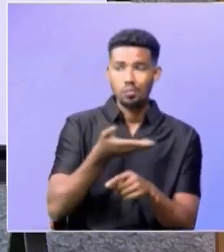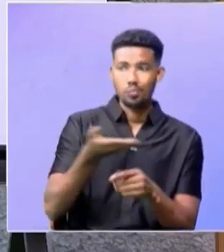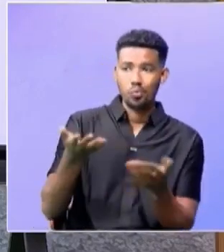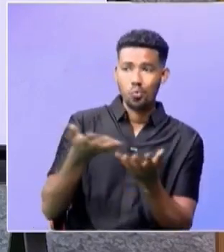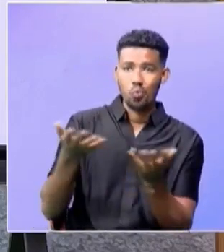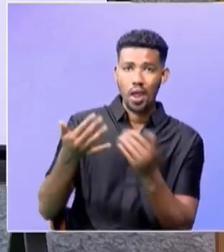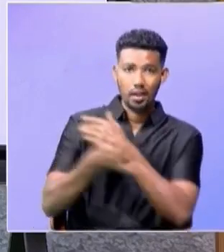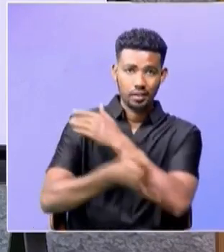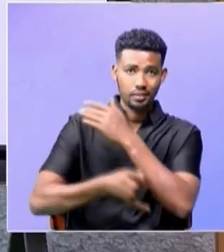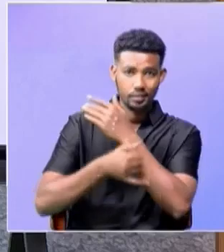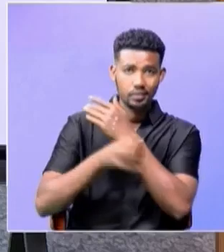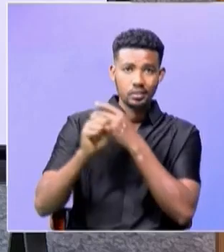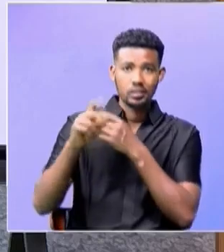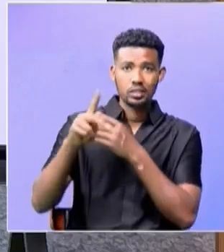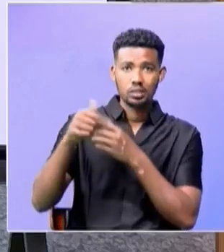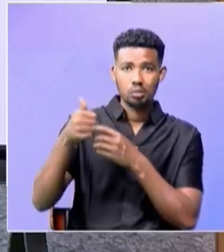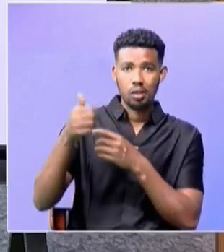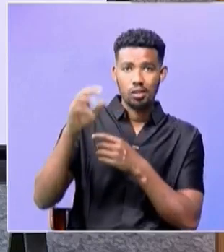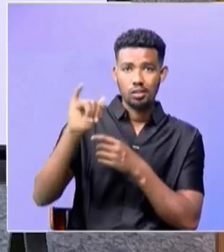from